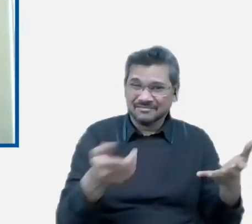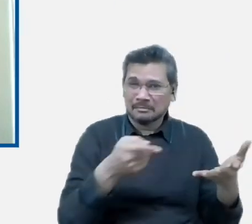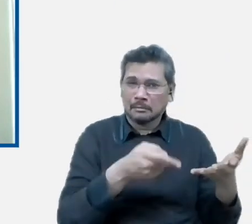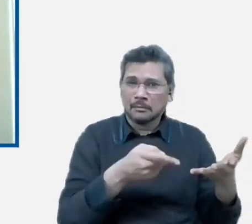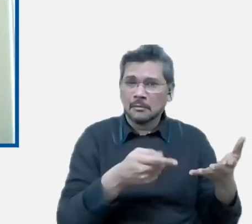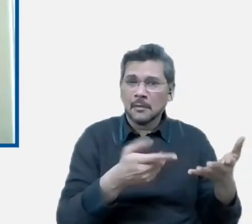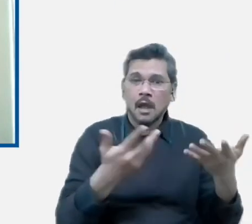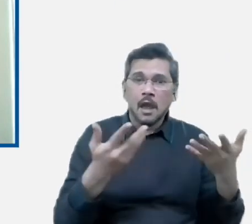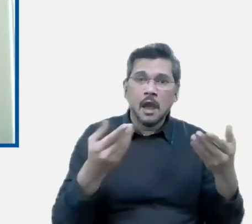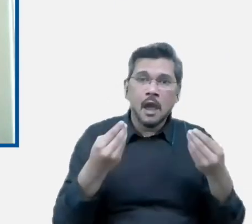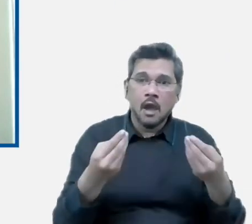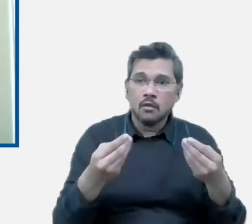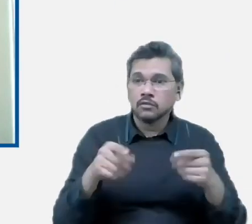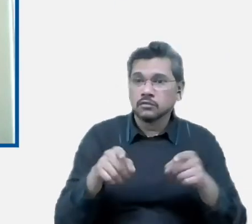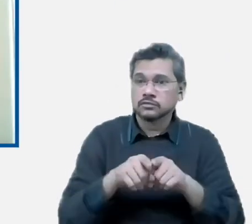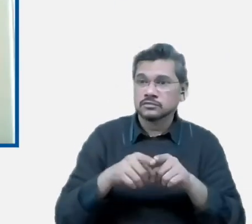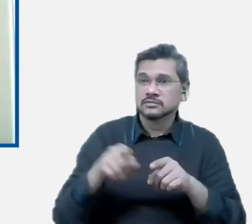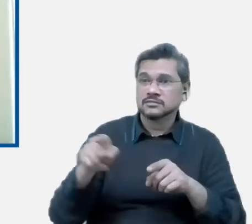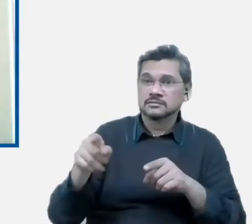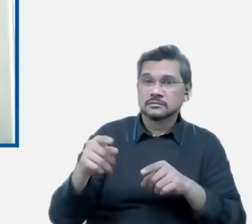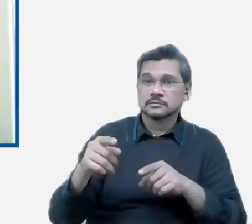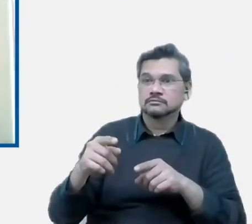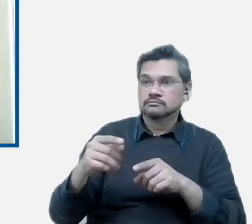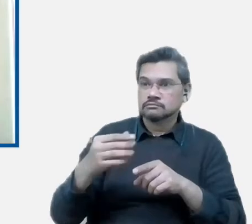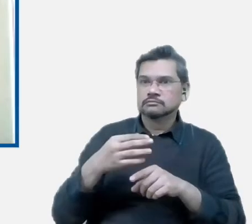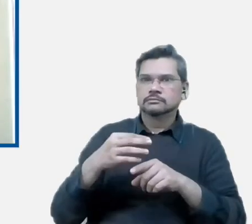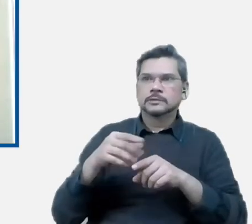I'll repeat the question. What mechanisms and